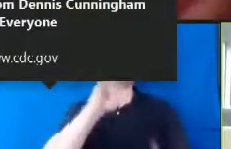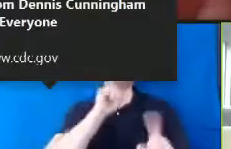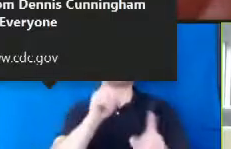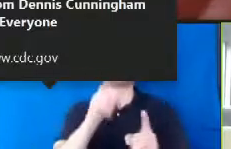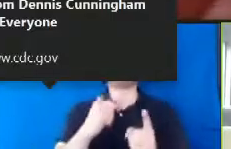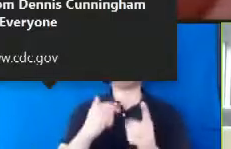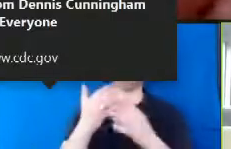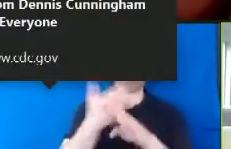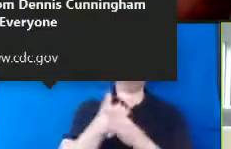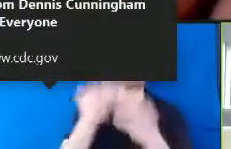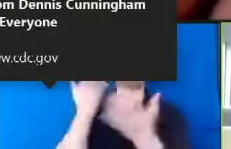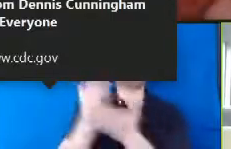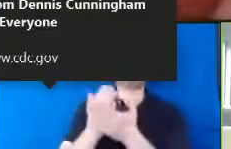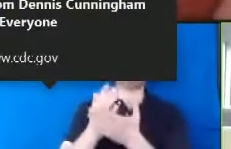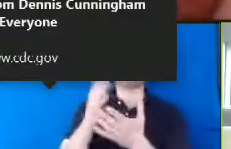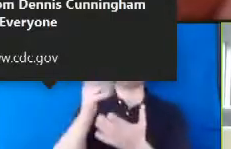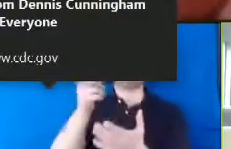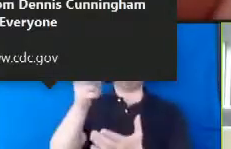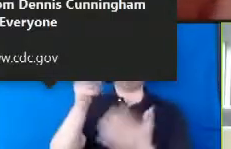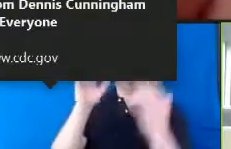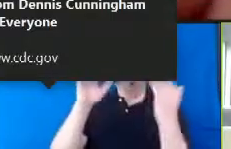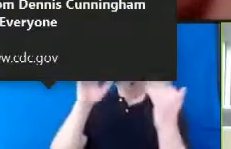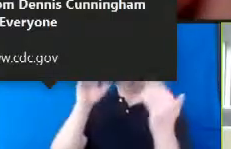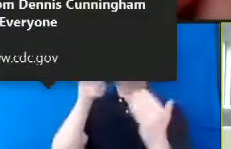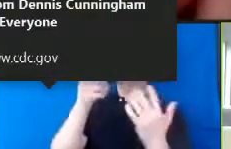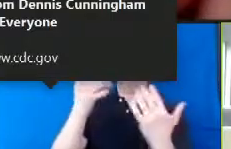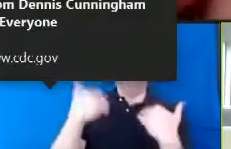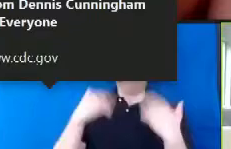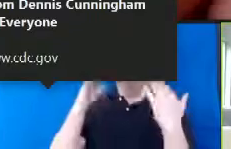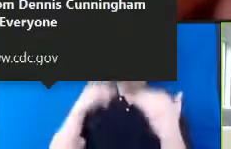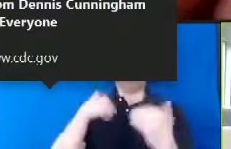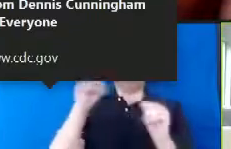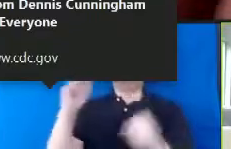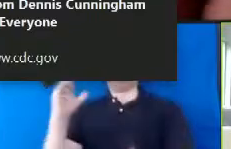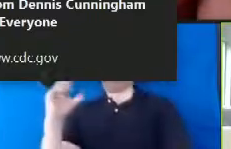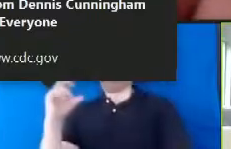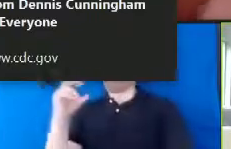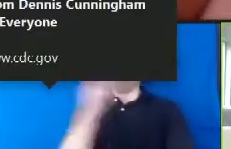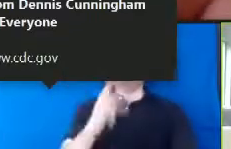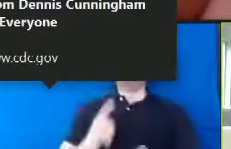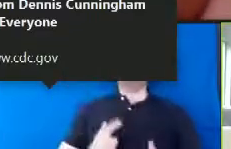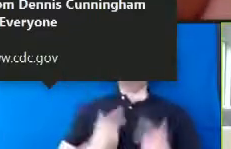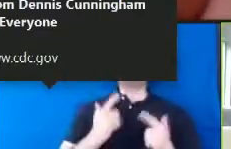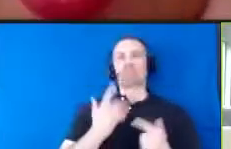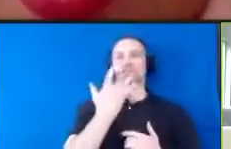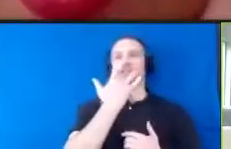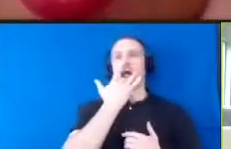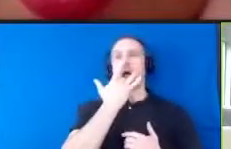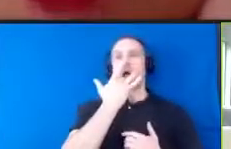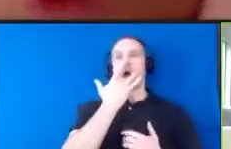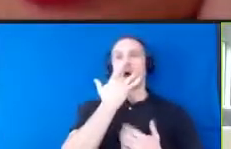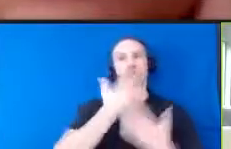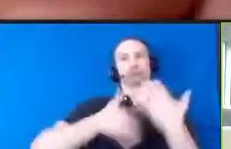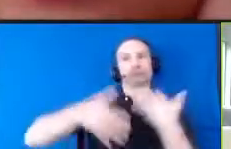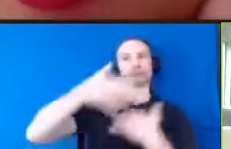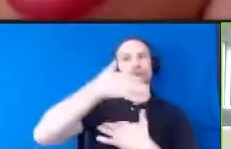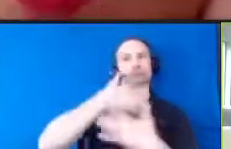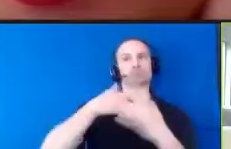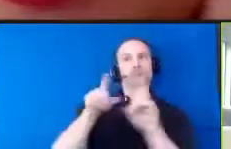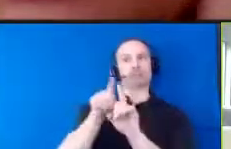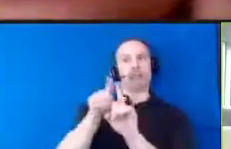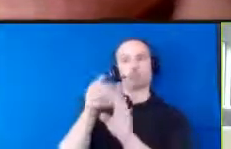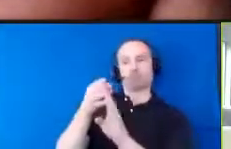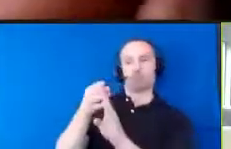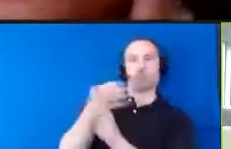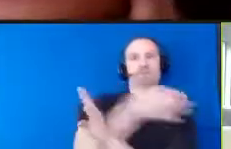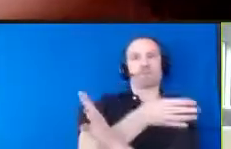you that we can resume a lifestyle that more closely resembles what we experienced before this all started? When do you see that